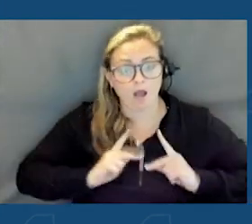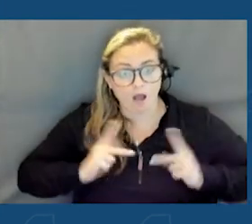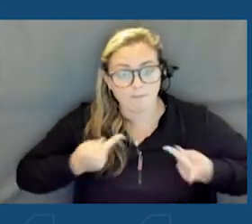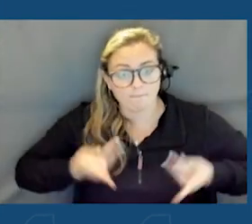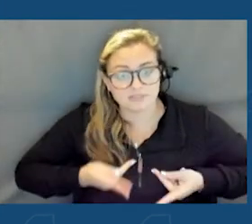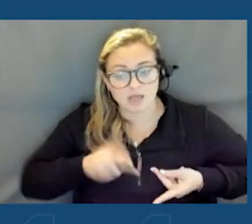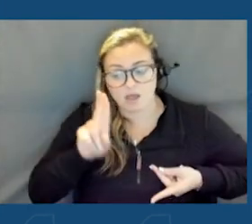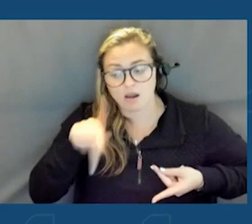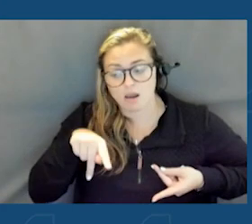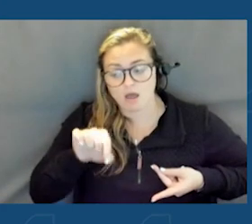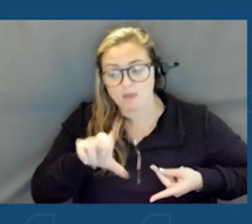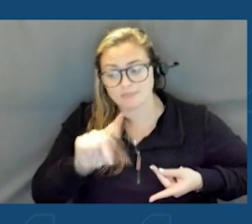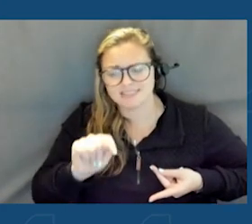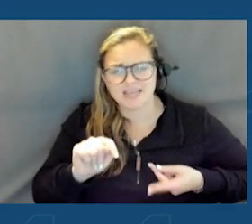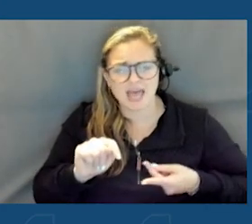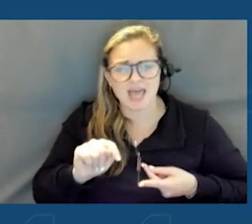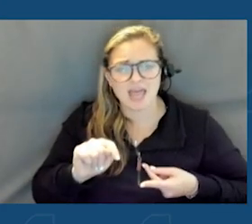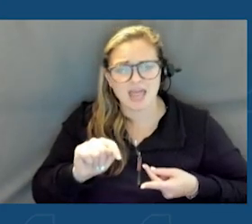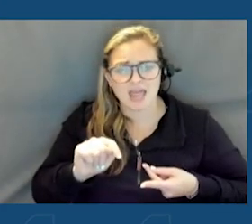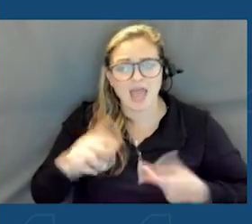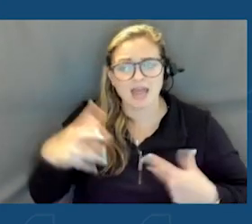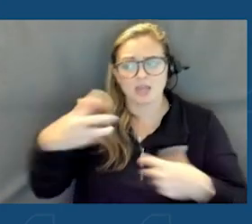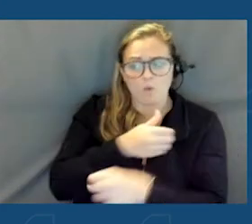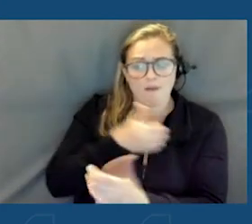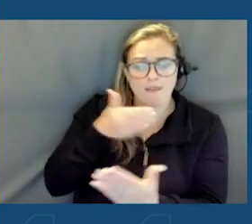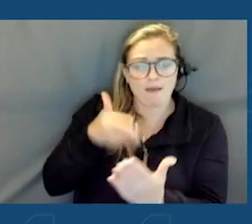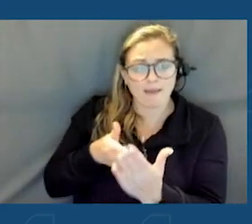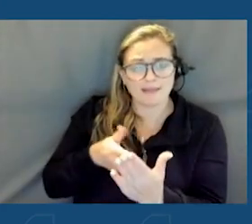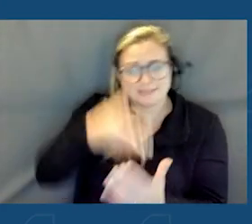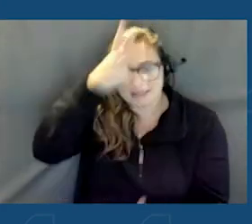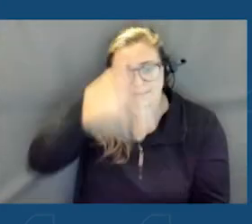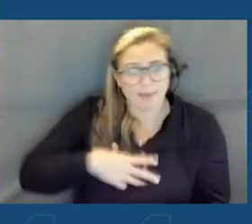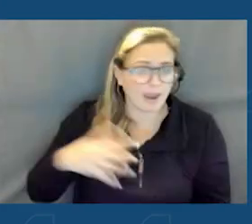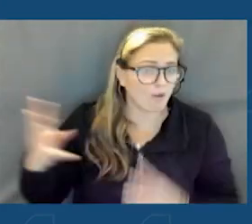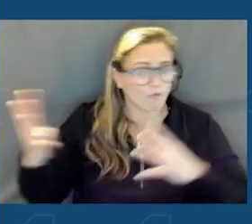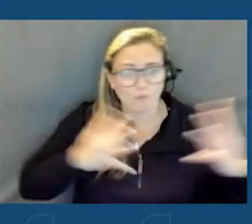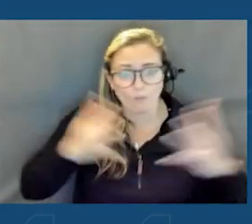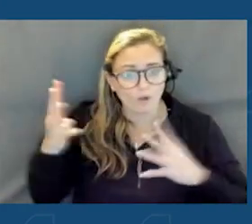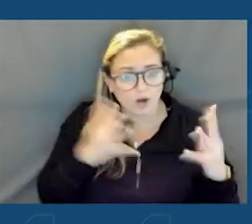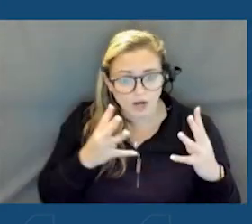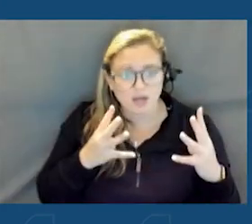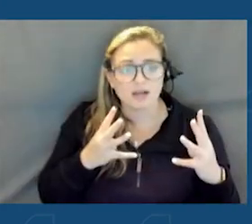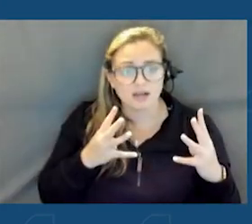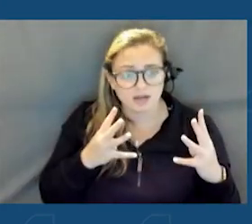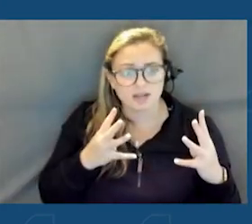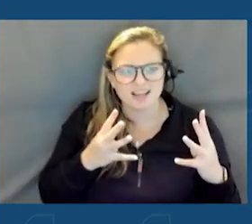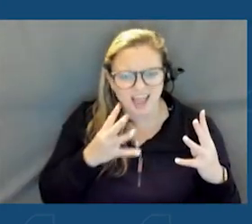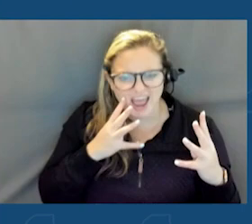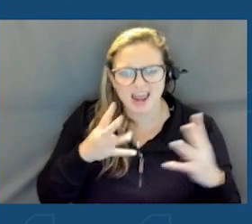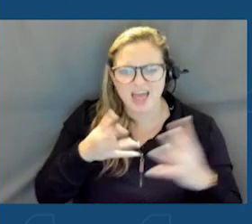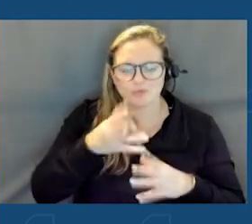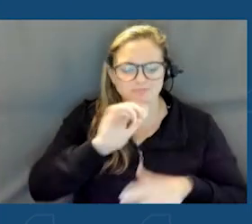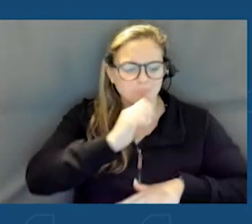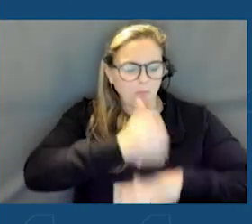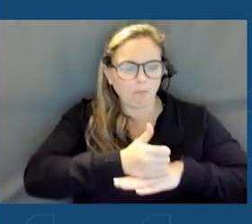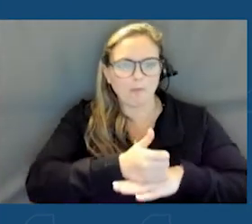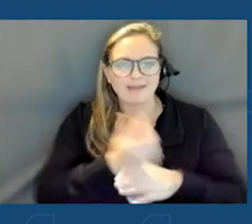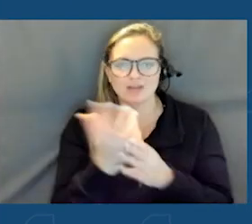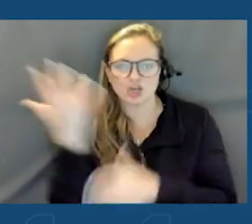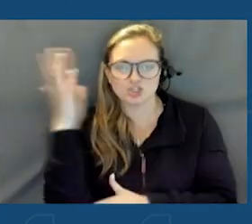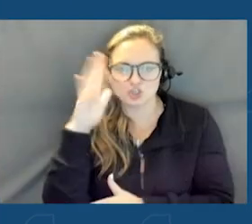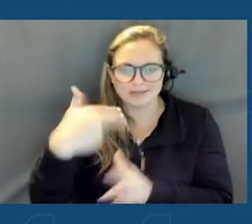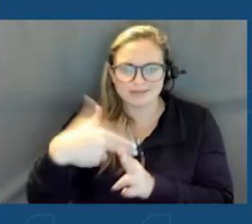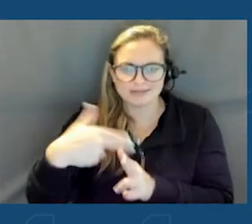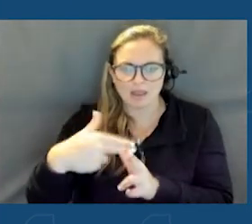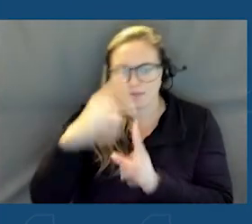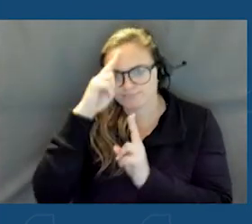War. I think it was in 1919, if I've got my history correct. So we were sitting there chatting. I was honoring him by planting a tree in his name on the property, but also